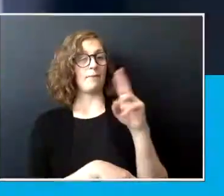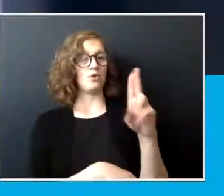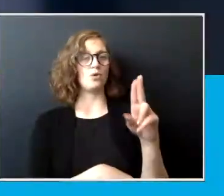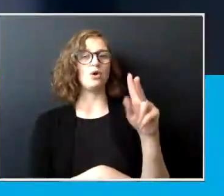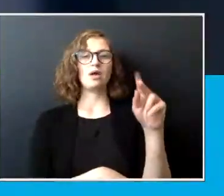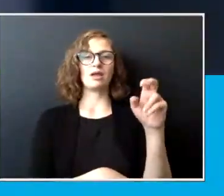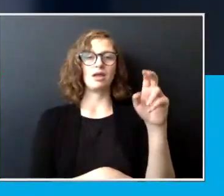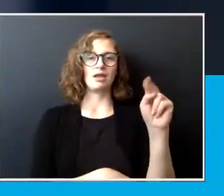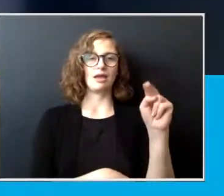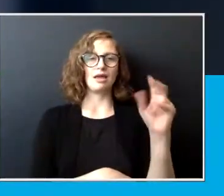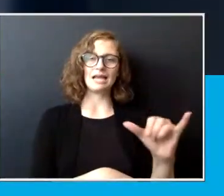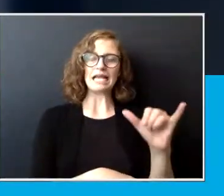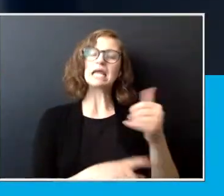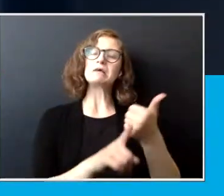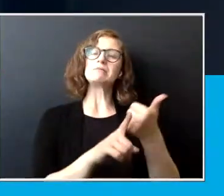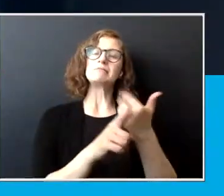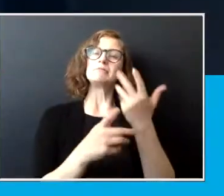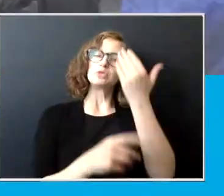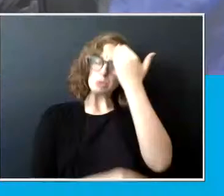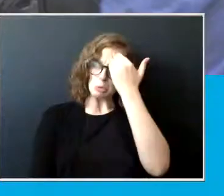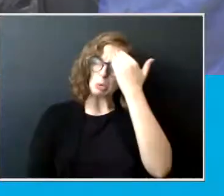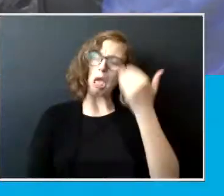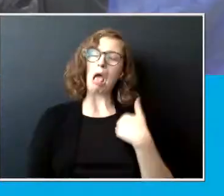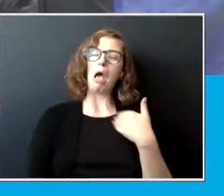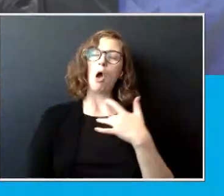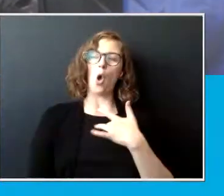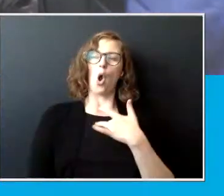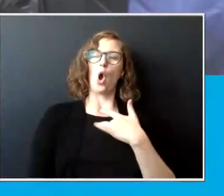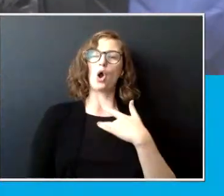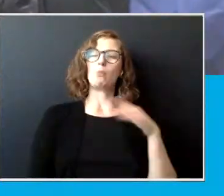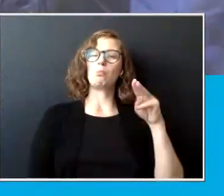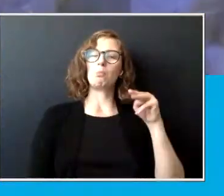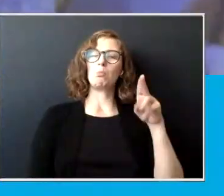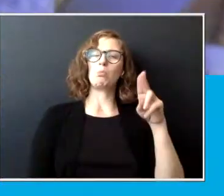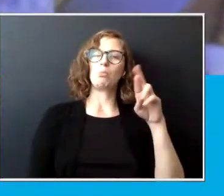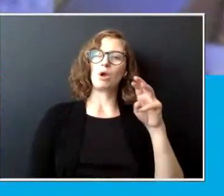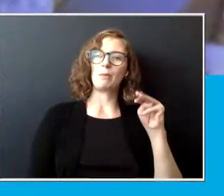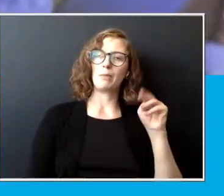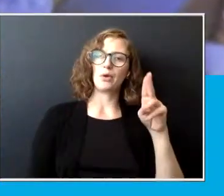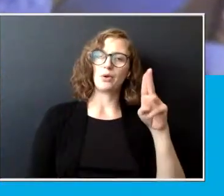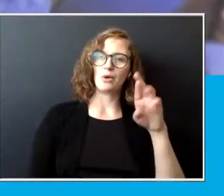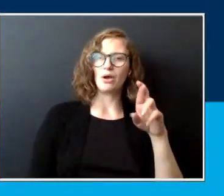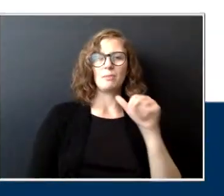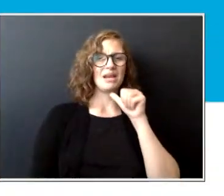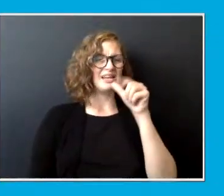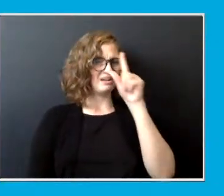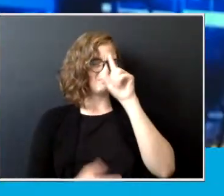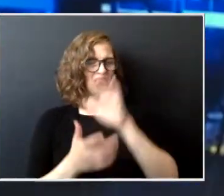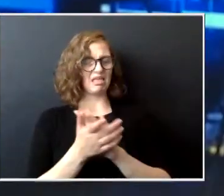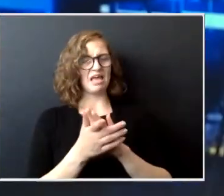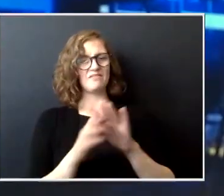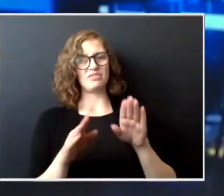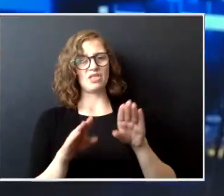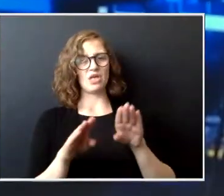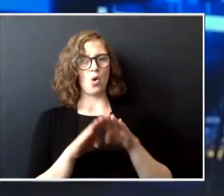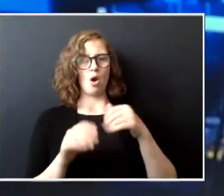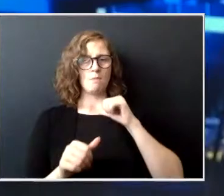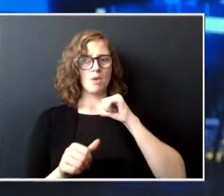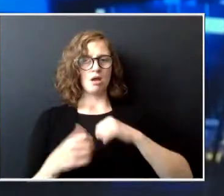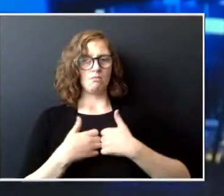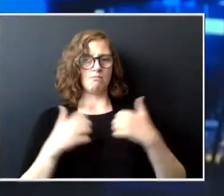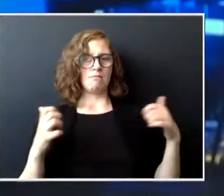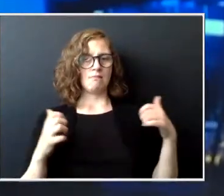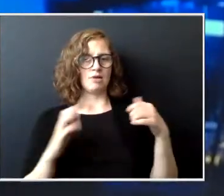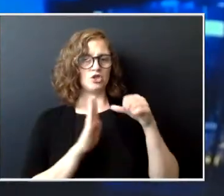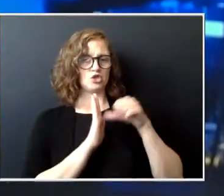he had a heart murmur, but he refused to believe that open heart surgery was the only solution. I'm Alexis Del Cid. On the